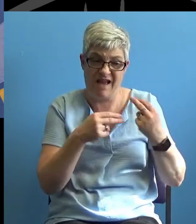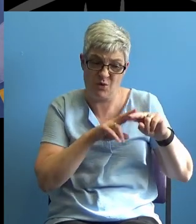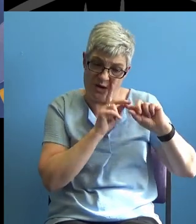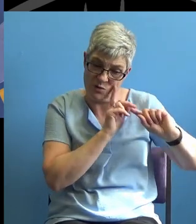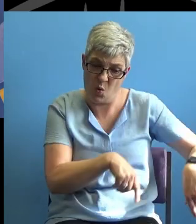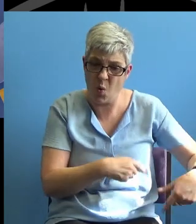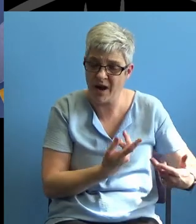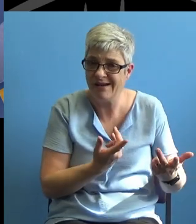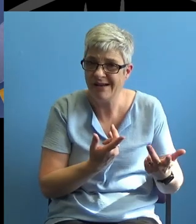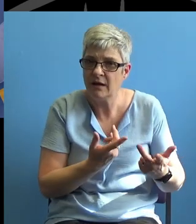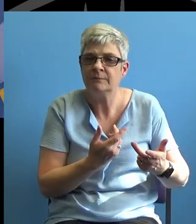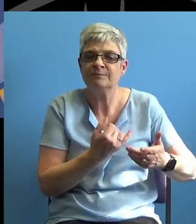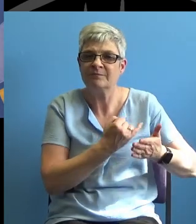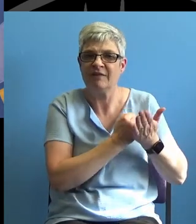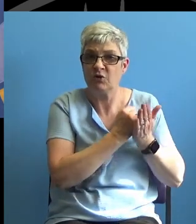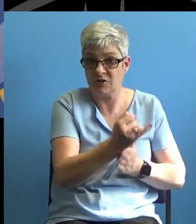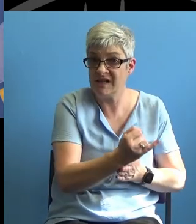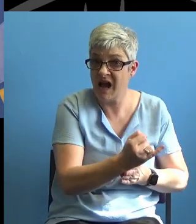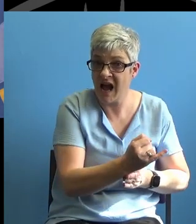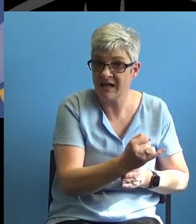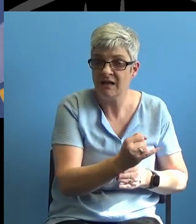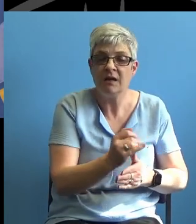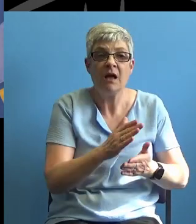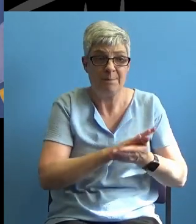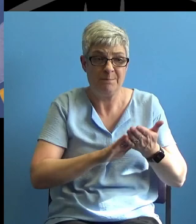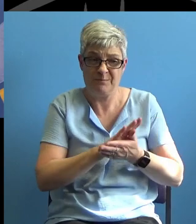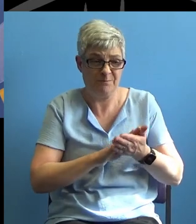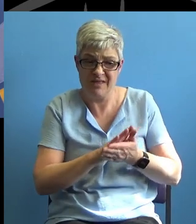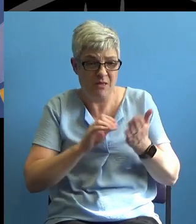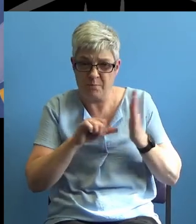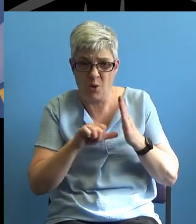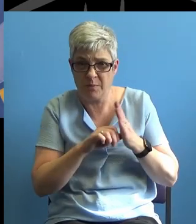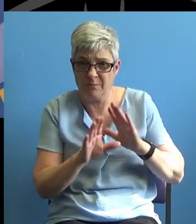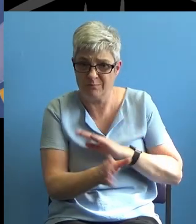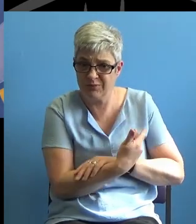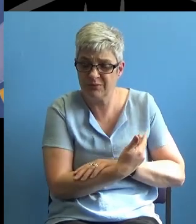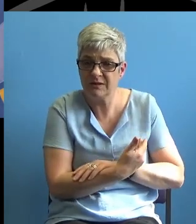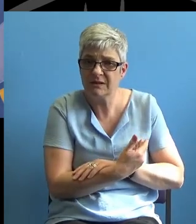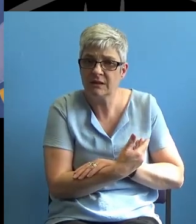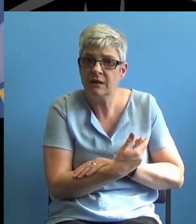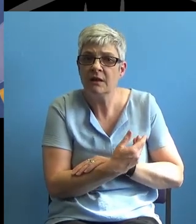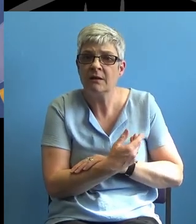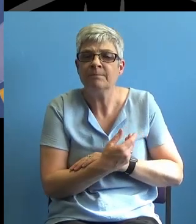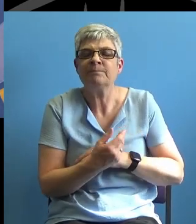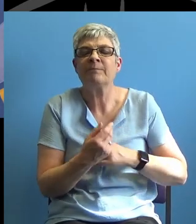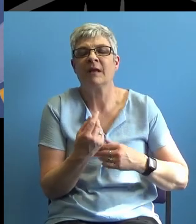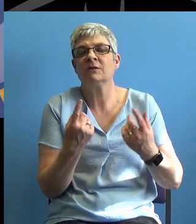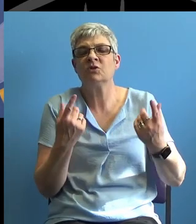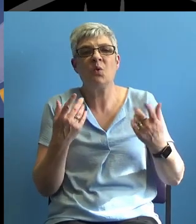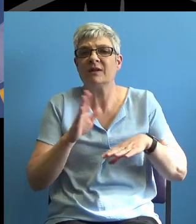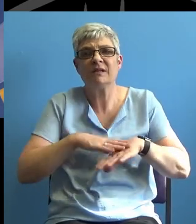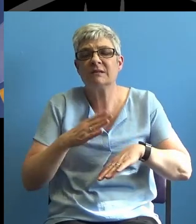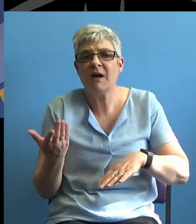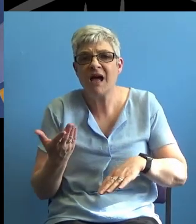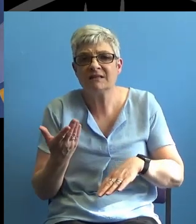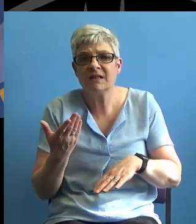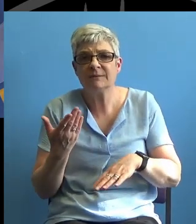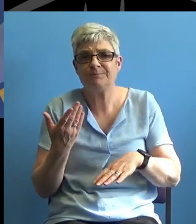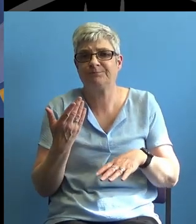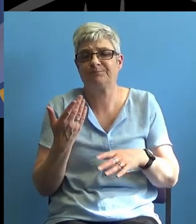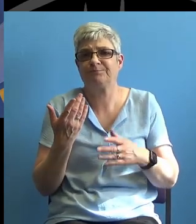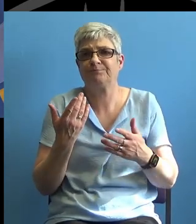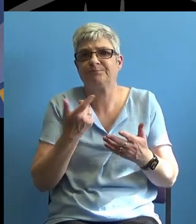problem going away by denying it. It doesn't make the problem going away by trying to crowd it out with other things. And so no matter how